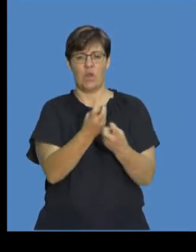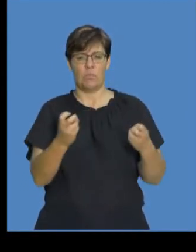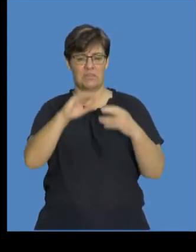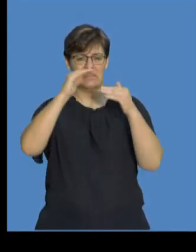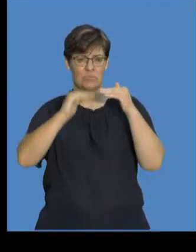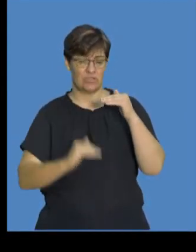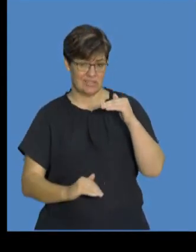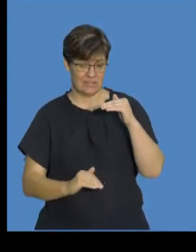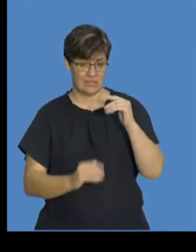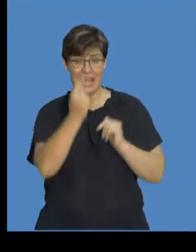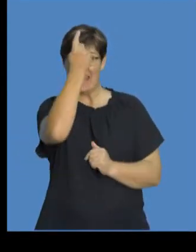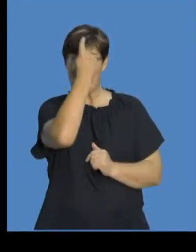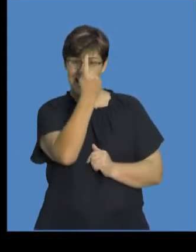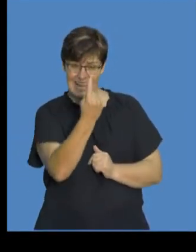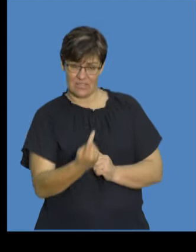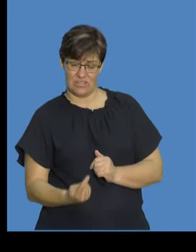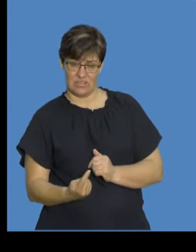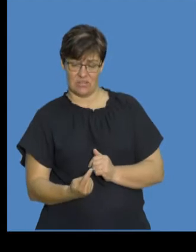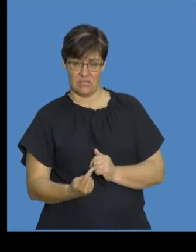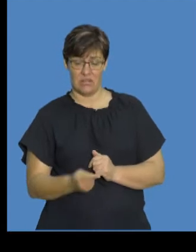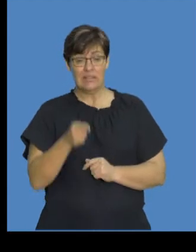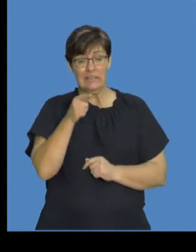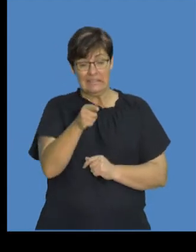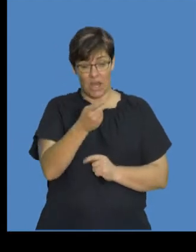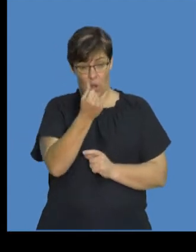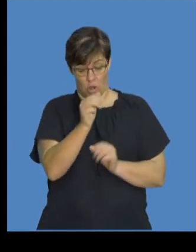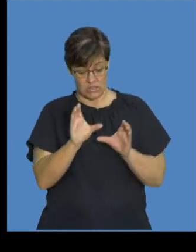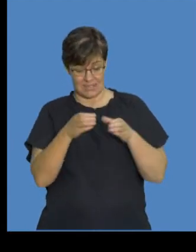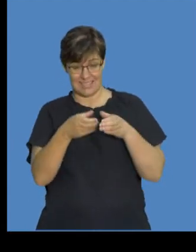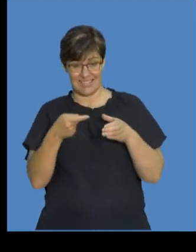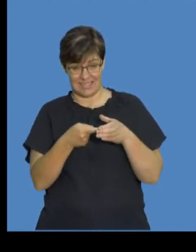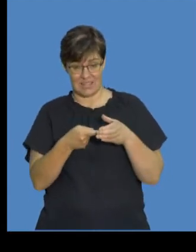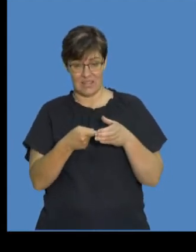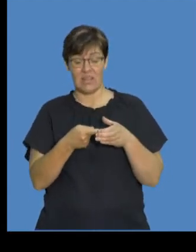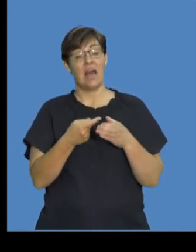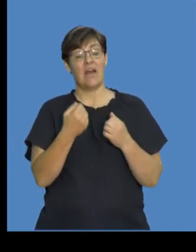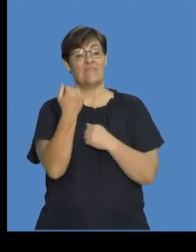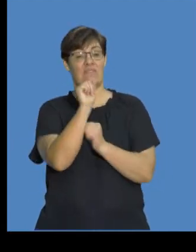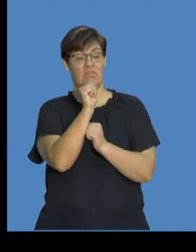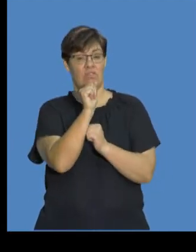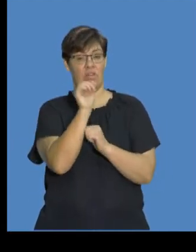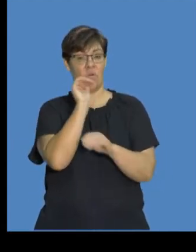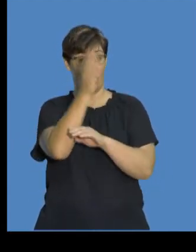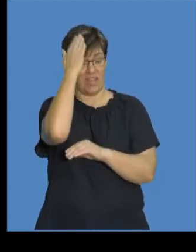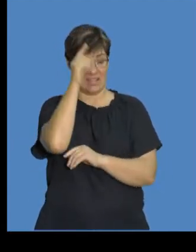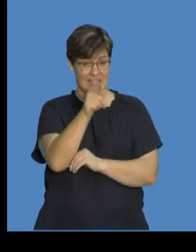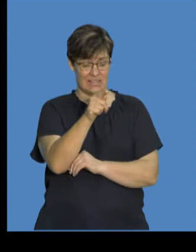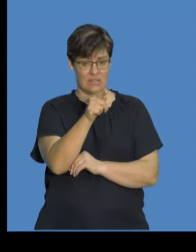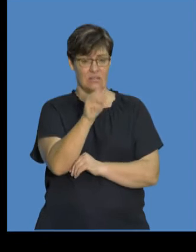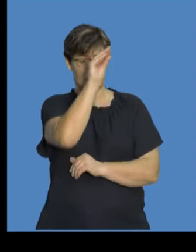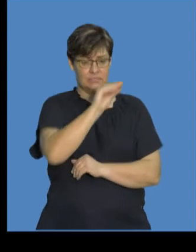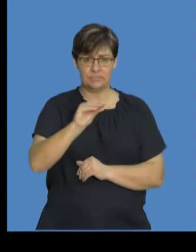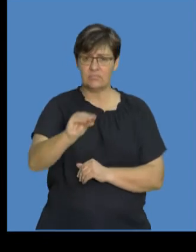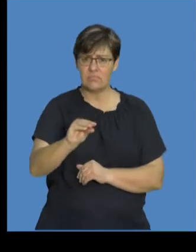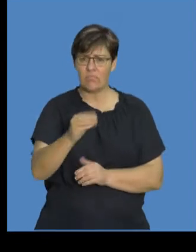factory equipment. In this particular cost component, namely your factory overheads, you only